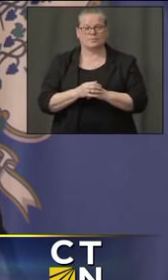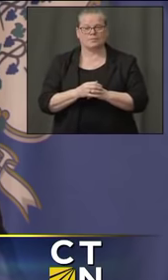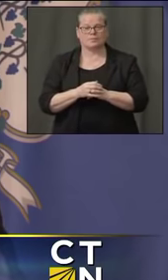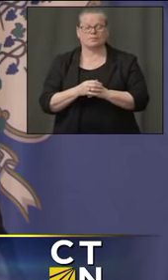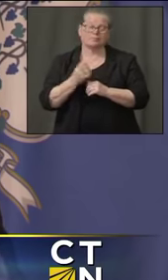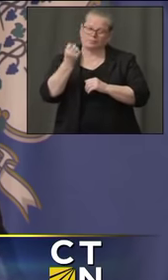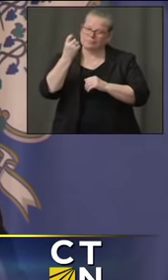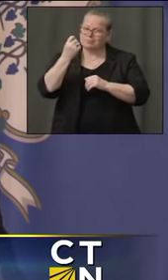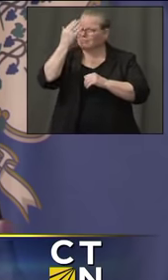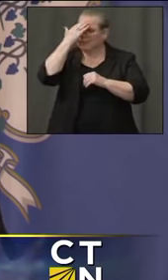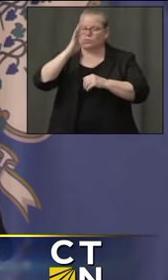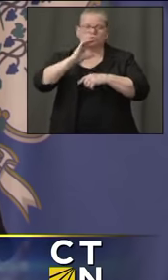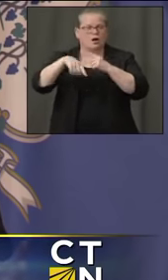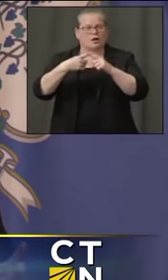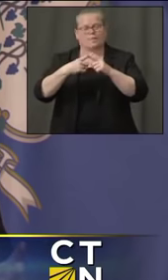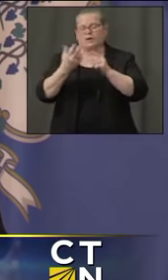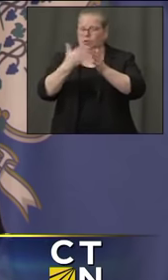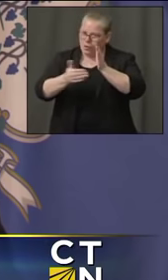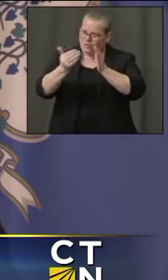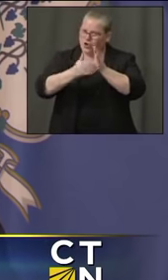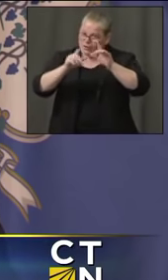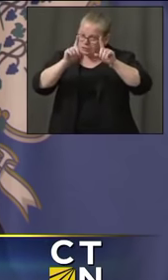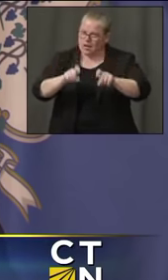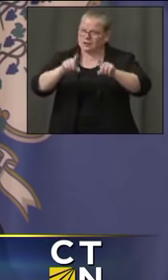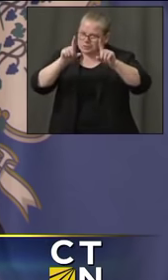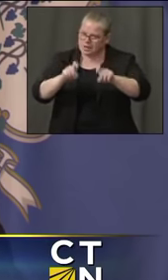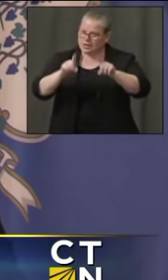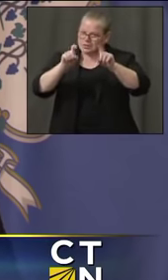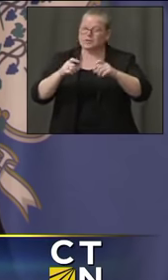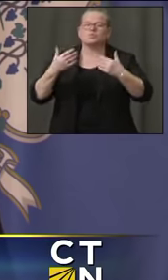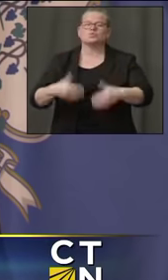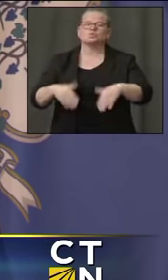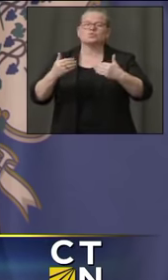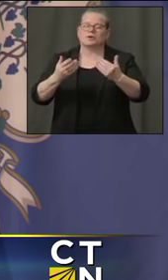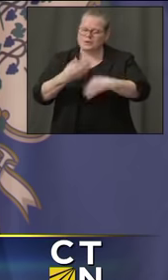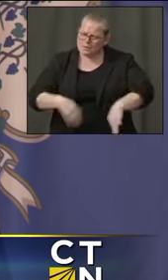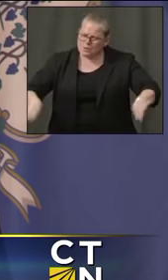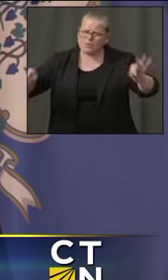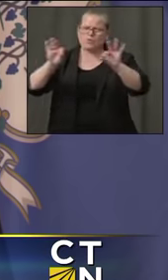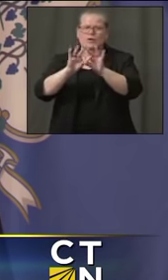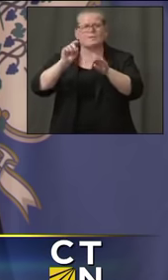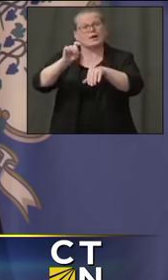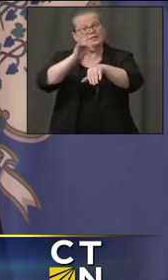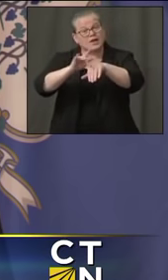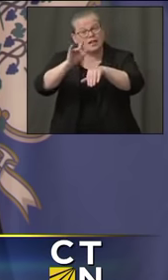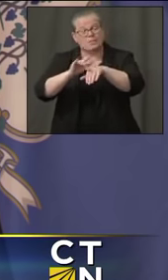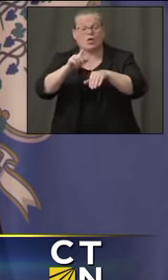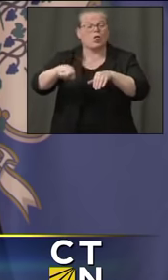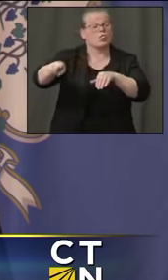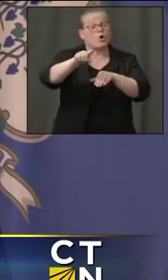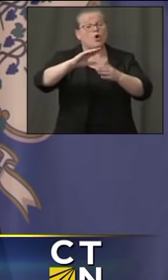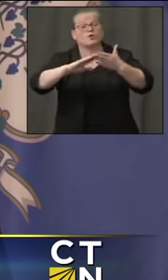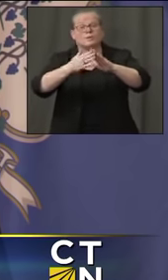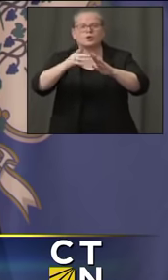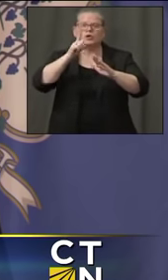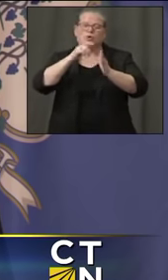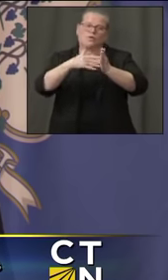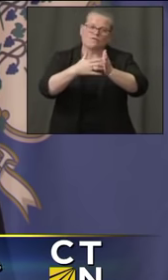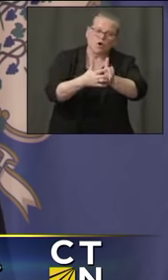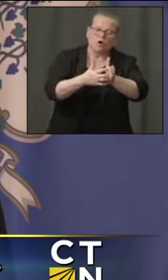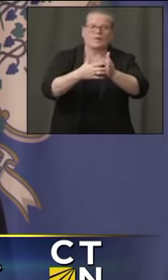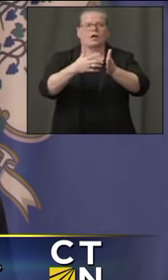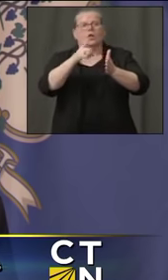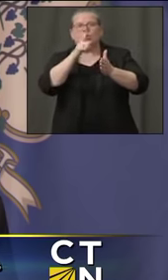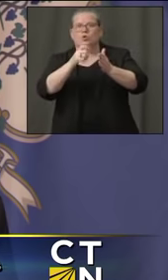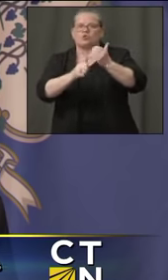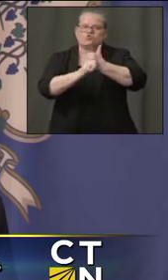up our testing, not just to make it available, but take it to the communities that are most vulnerable, most at risk, so we're able to make sure